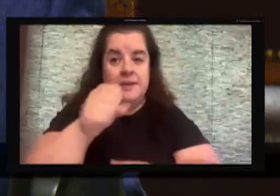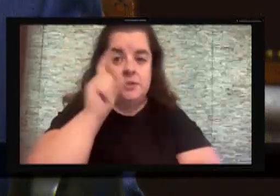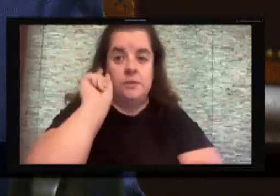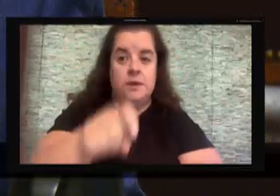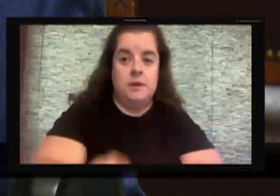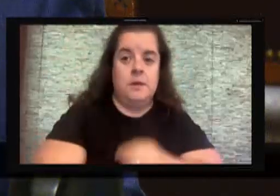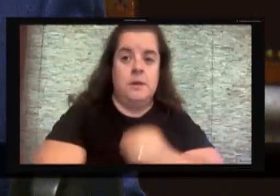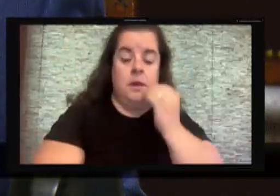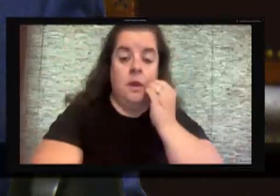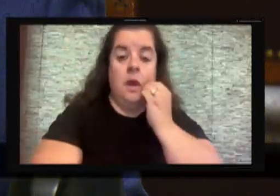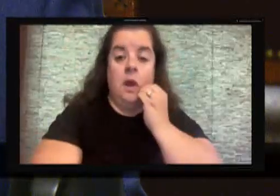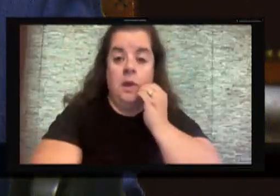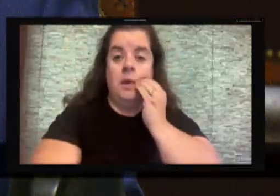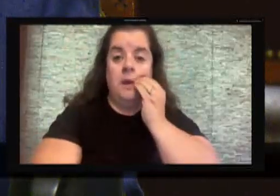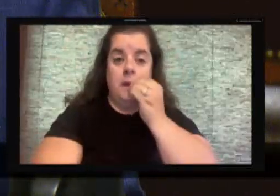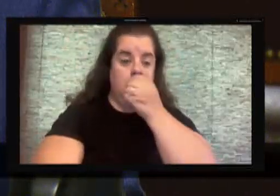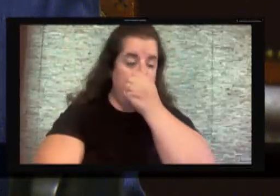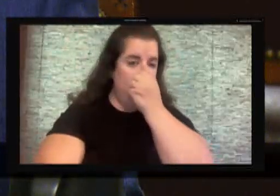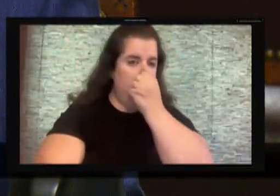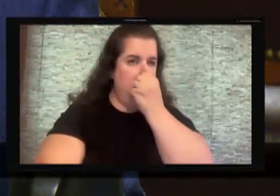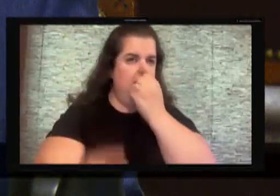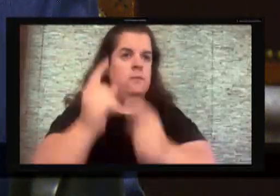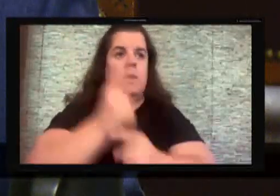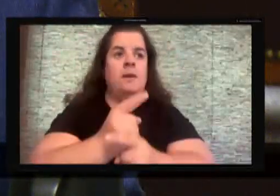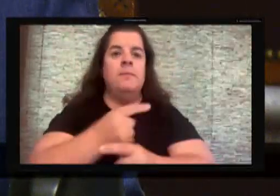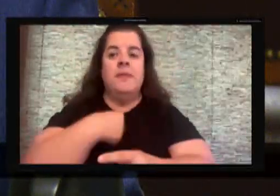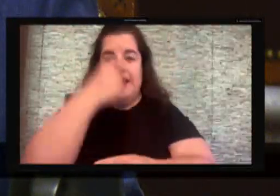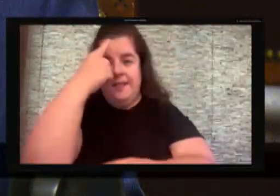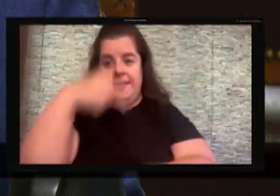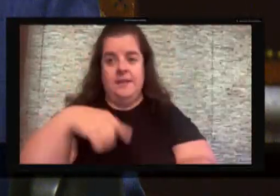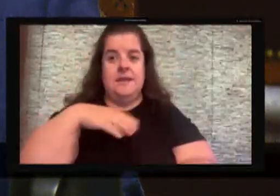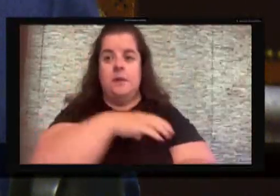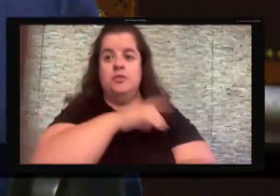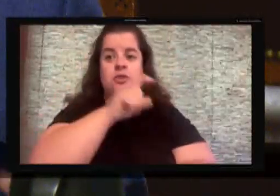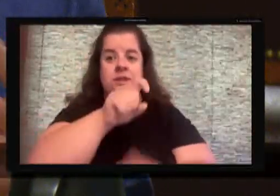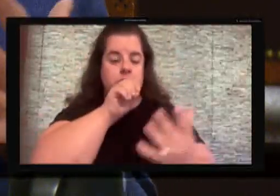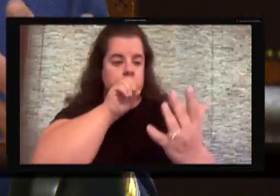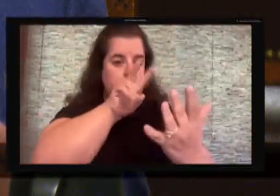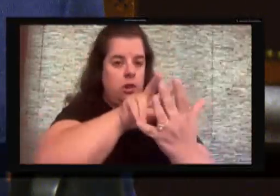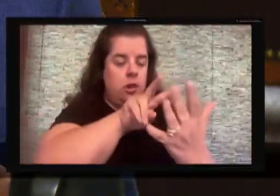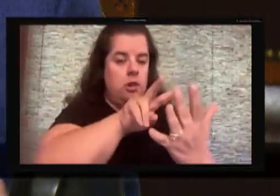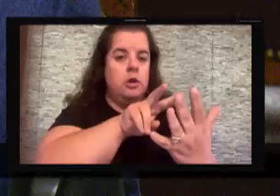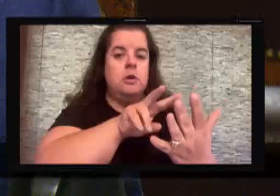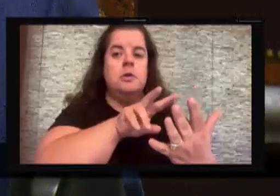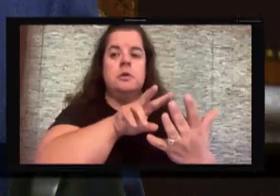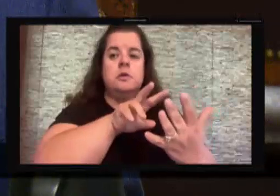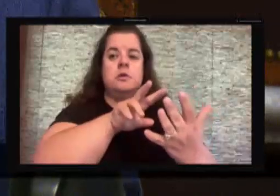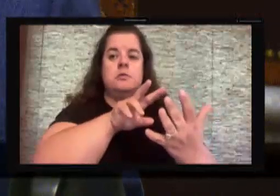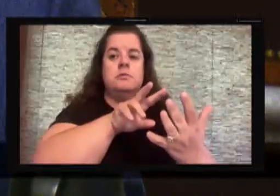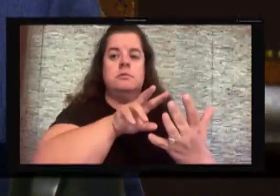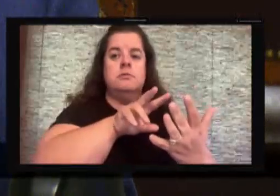Right. Yeah, well, right. I think this council needs to look at that. I don't know what those hurdles are, but I'd like to find out